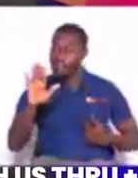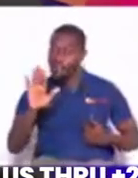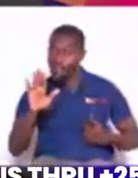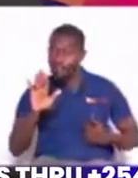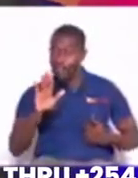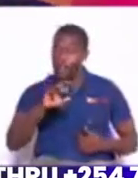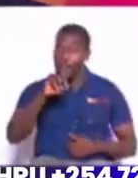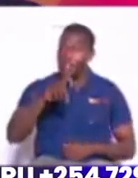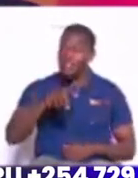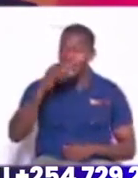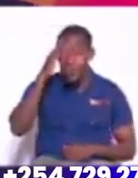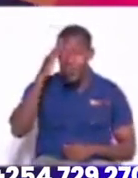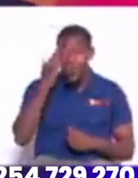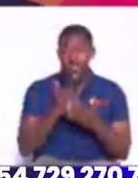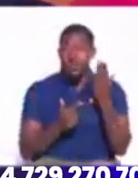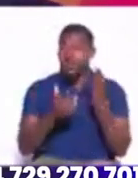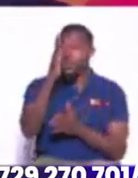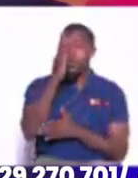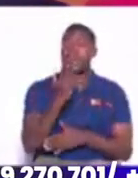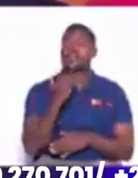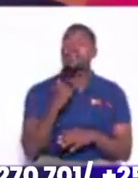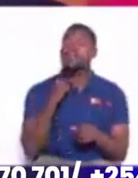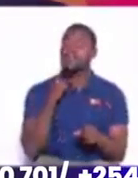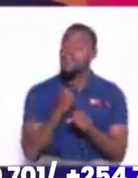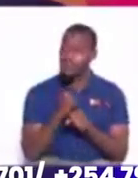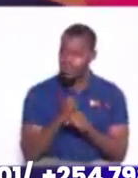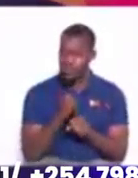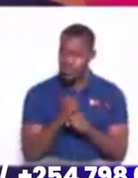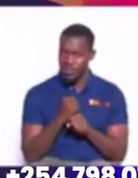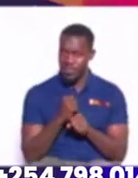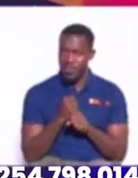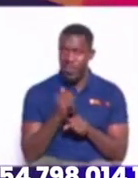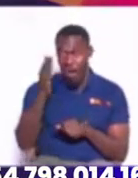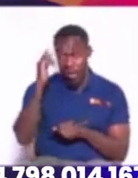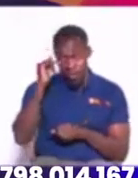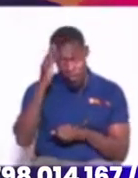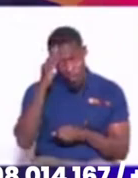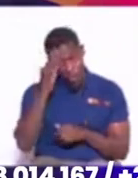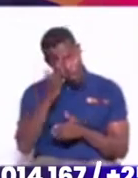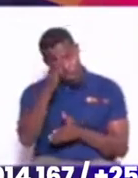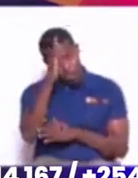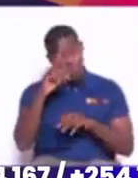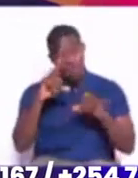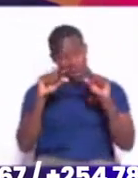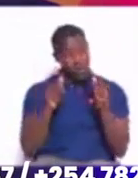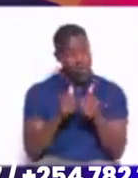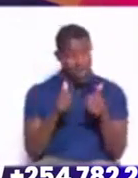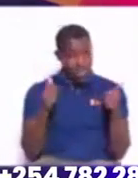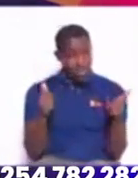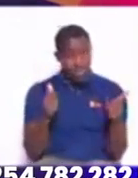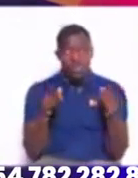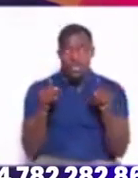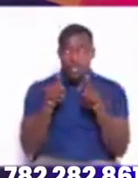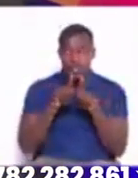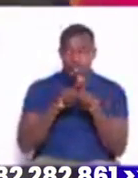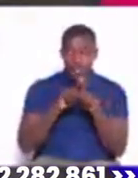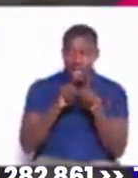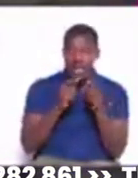and they love to do it because they know that the law of God is the law of liberty. They know that the law of